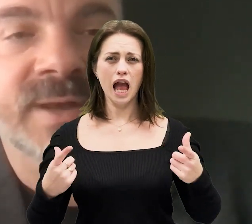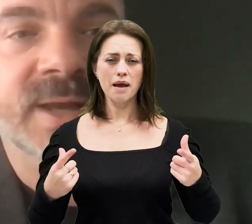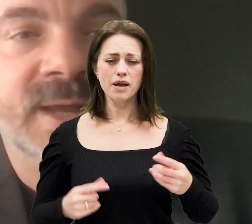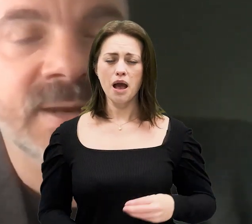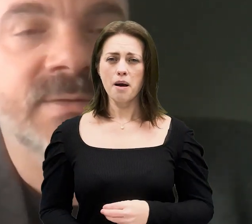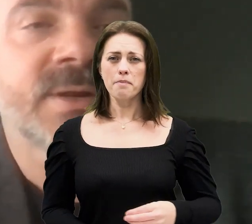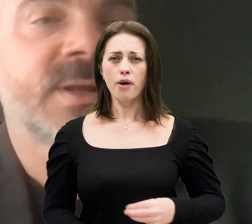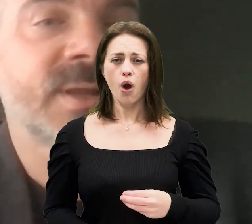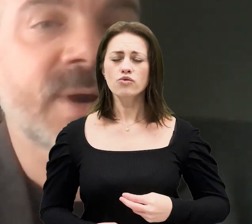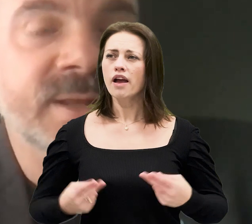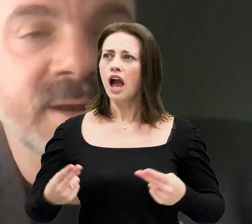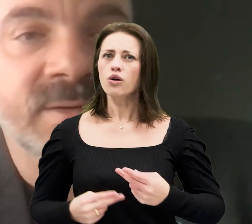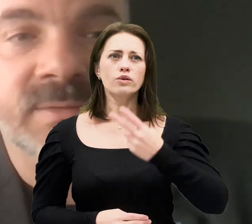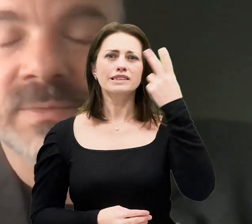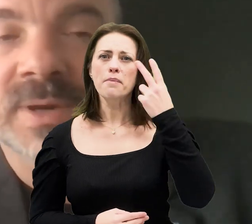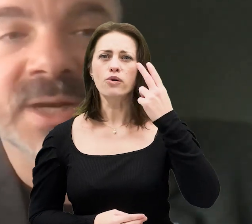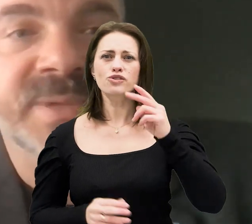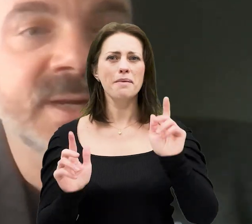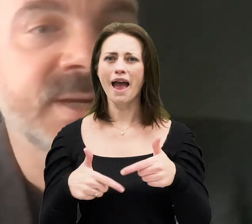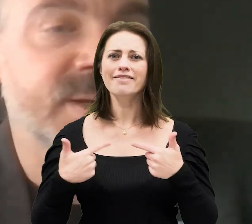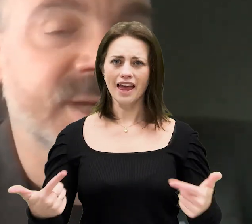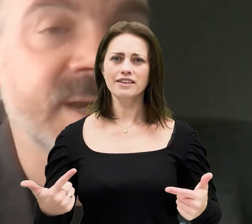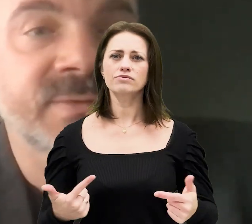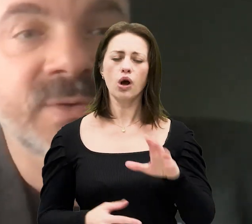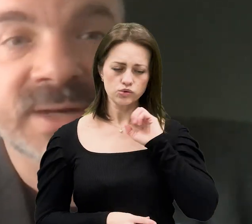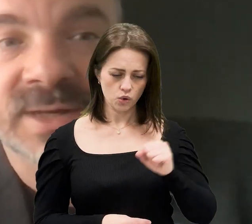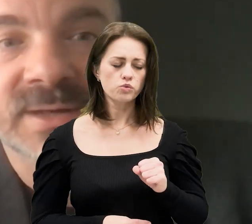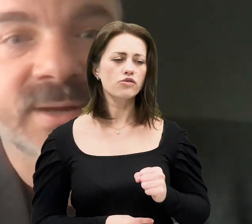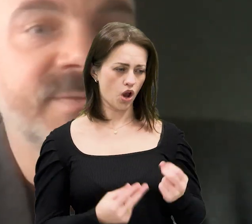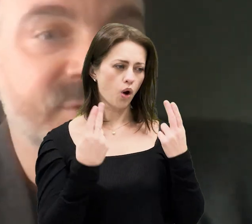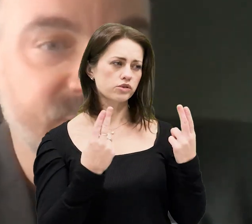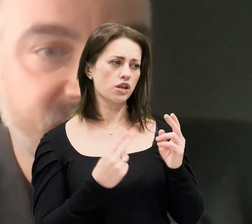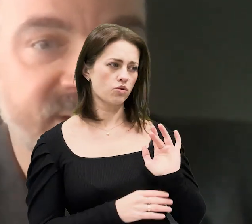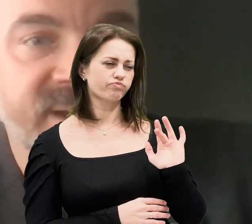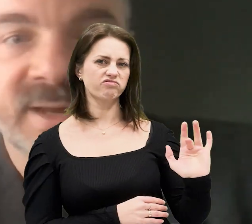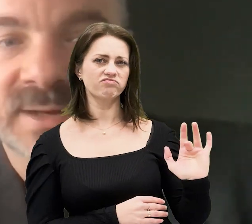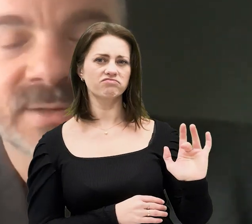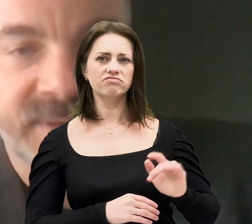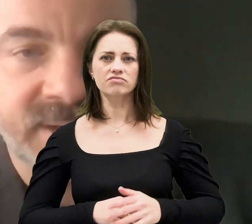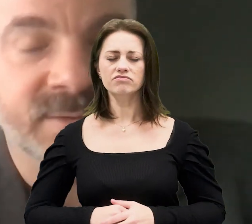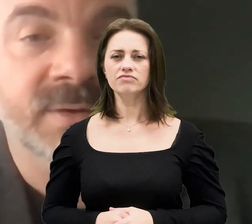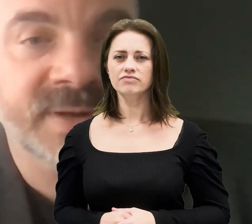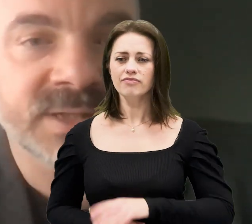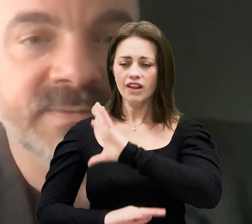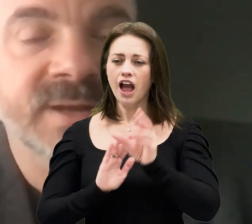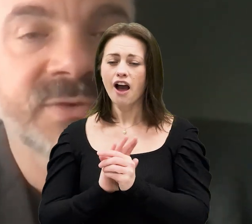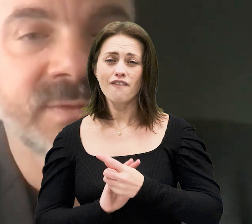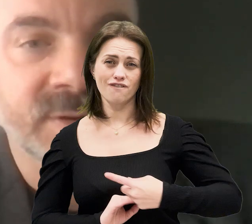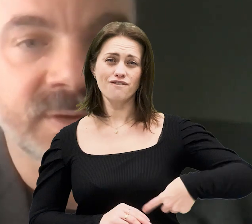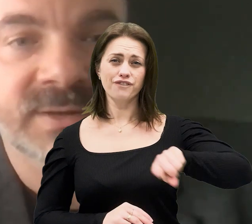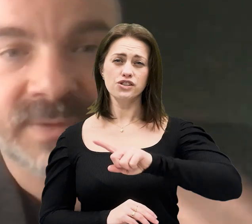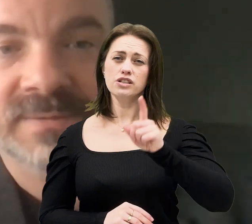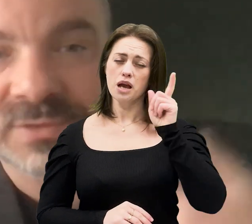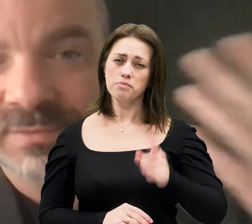we are living in right now can't be taken for granted, unfortunately, and all of us, we have